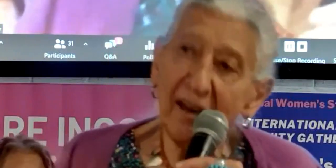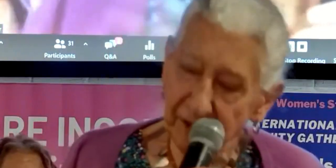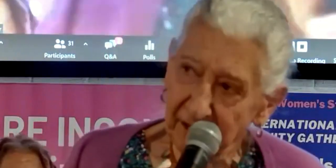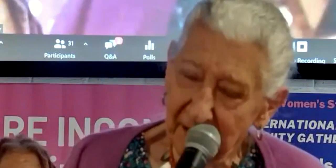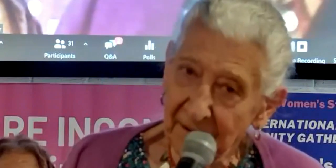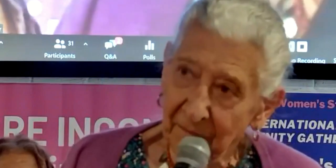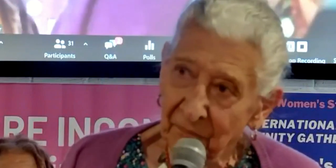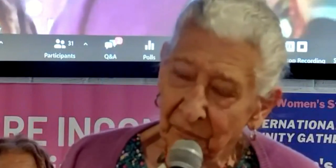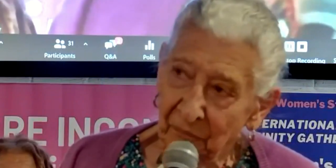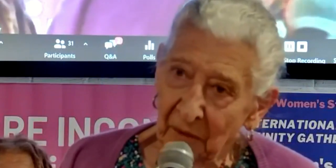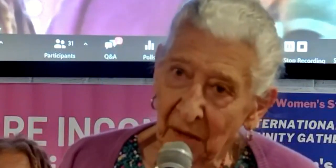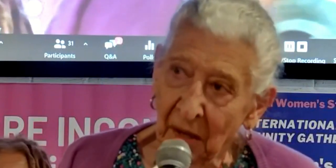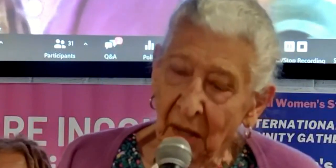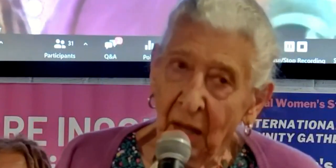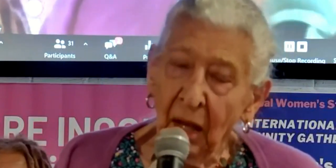changed everything.